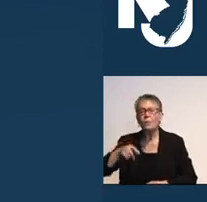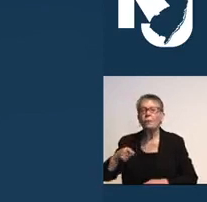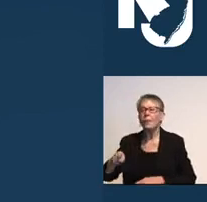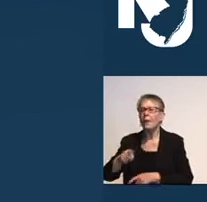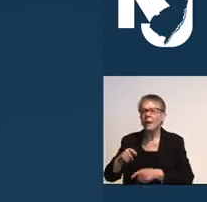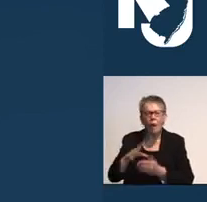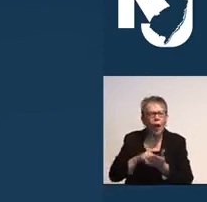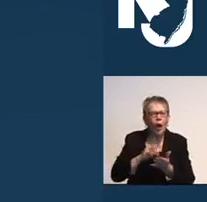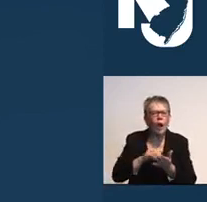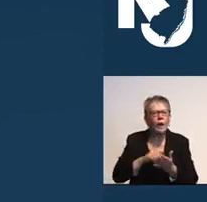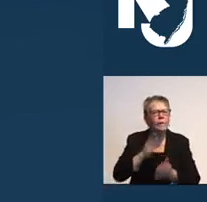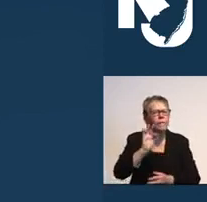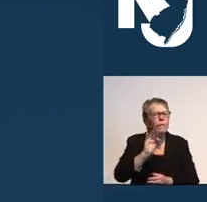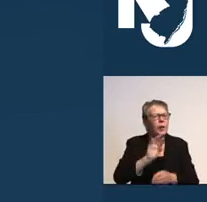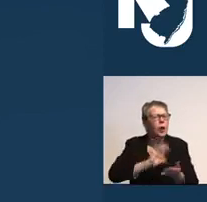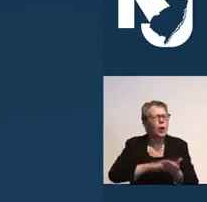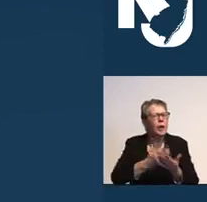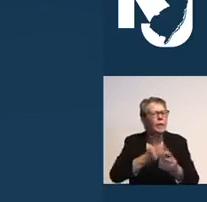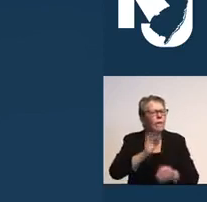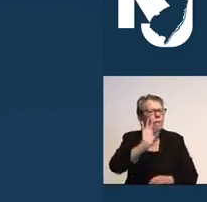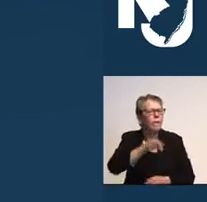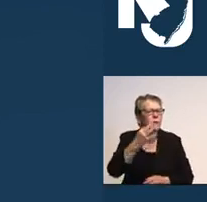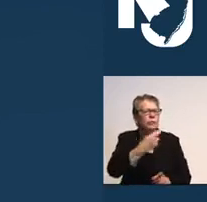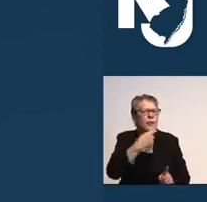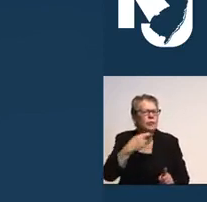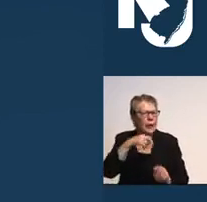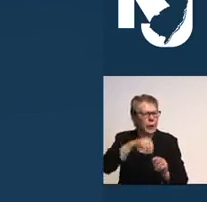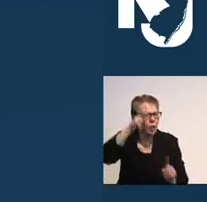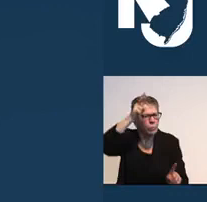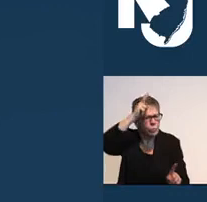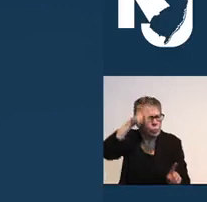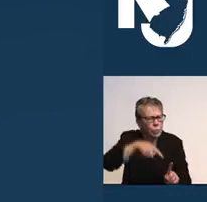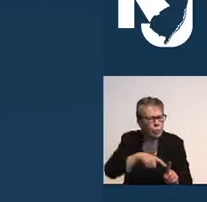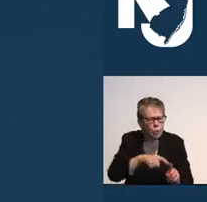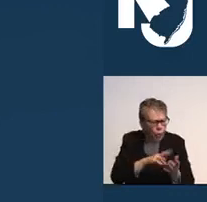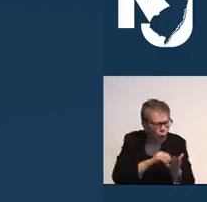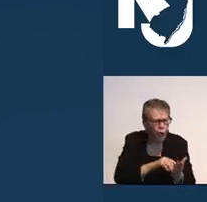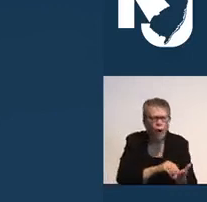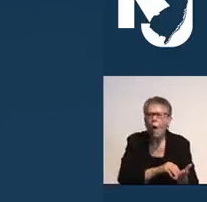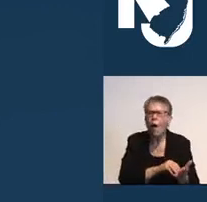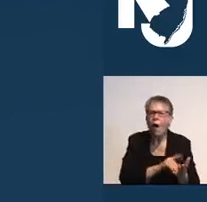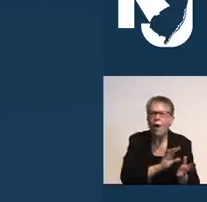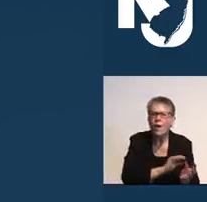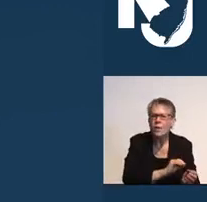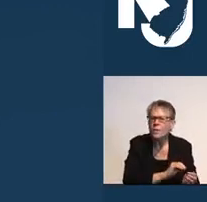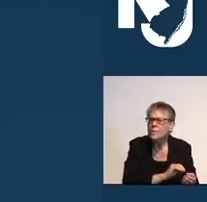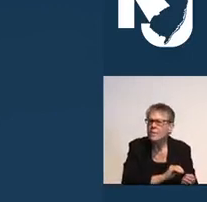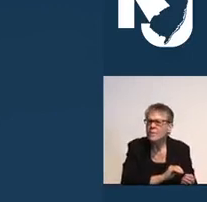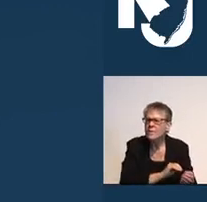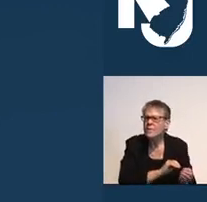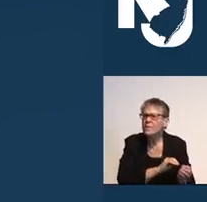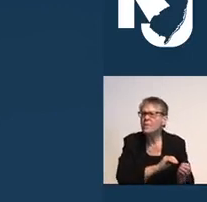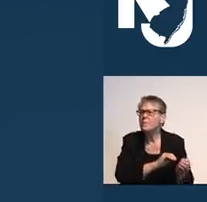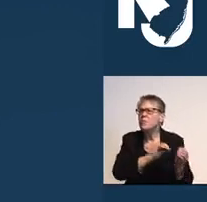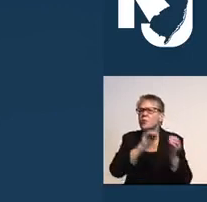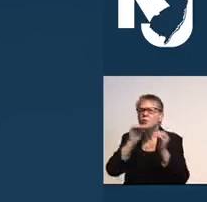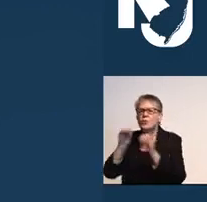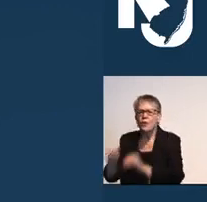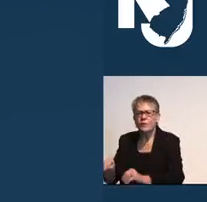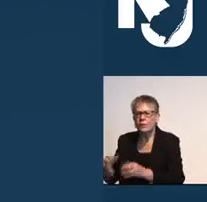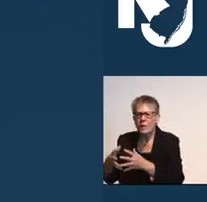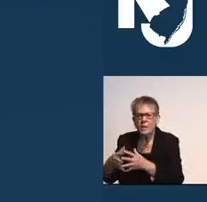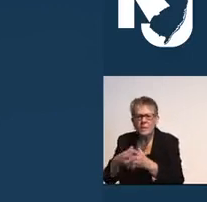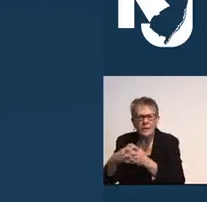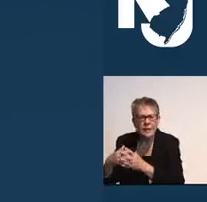restaurant in Caracas, Venezuela, and in 1994 would bring him to the United States as he followed his parents and settled in